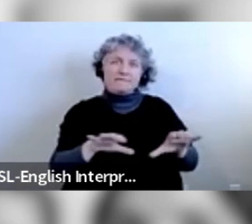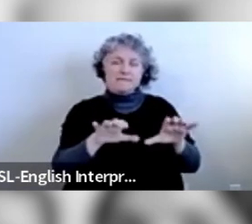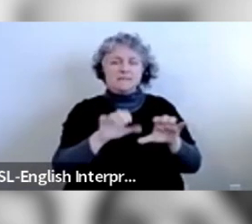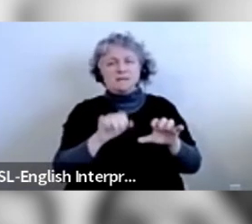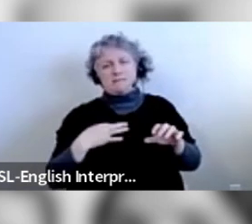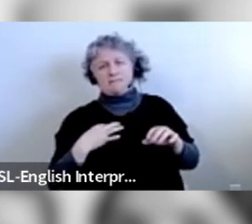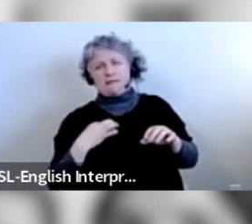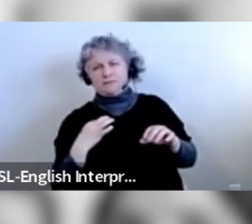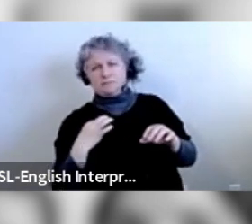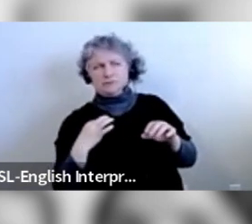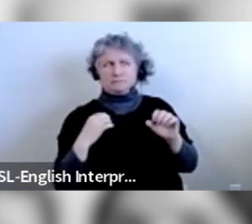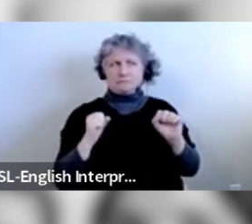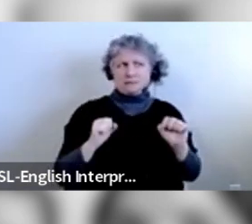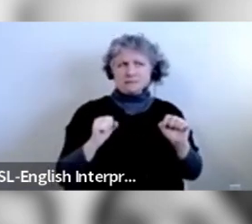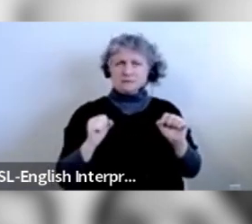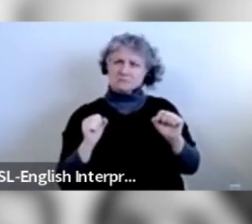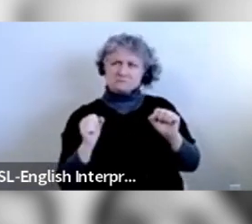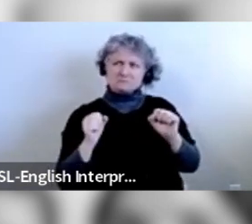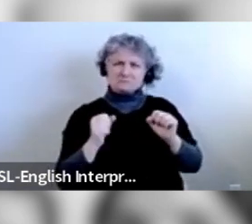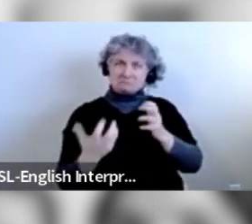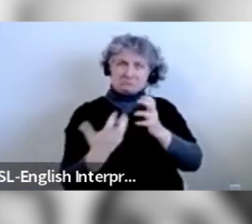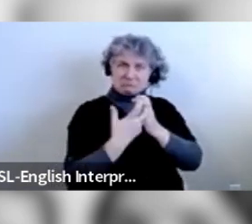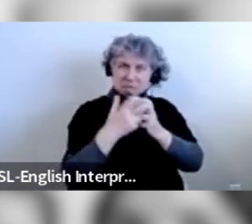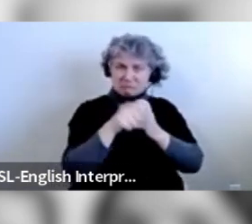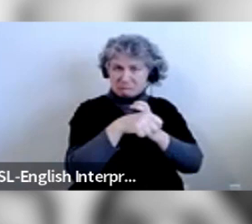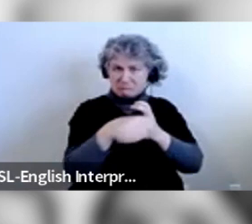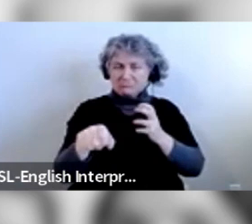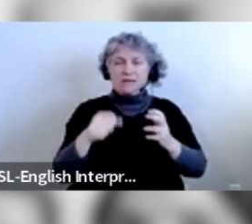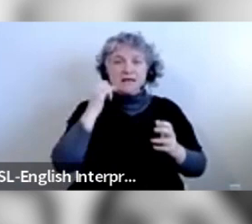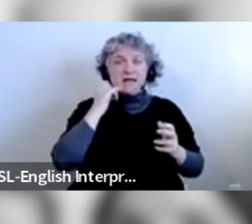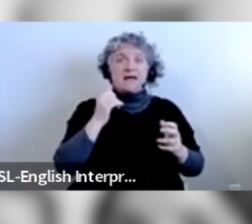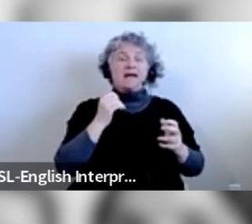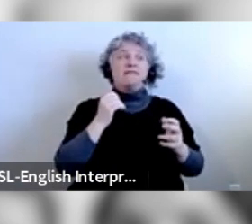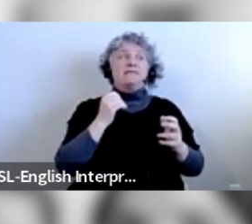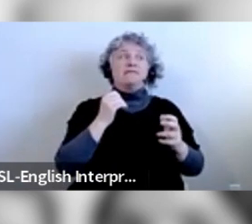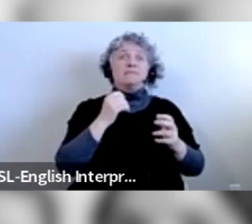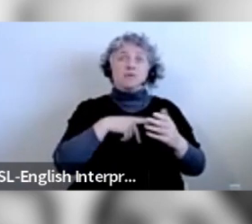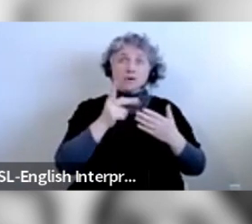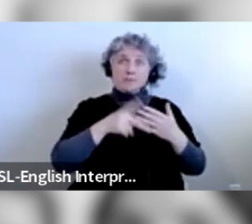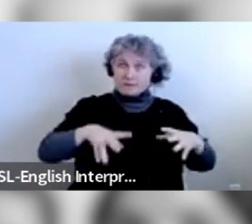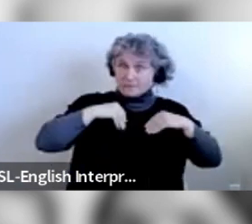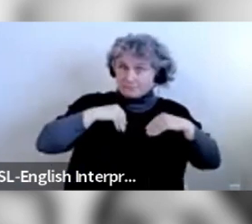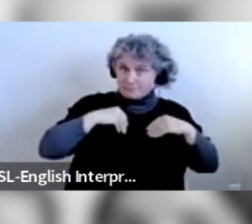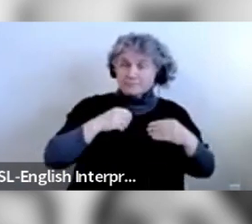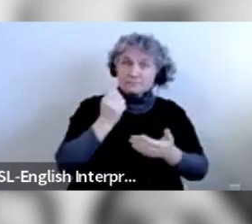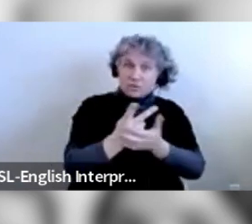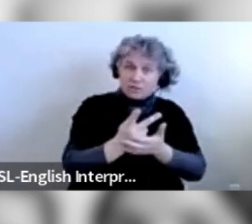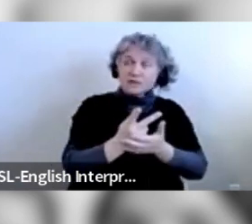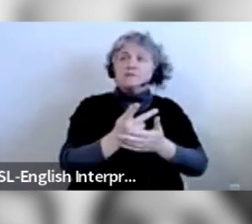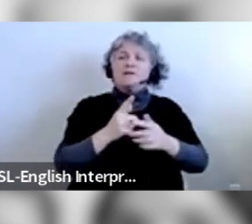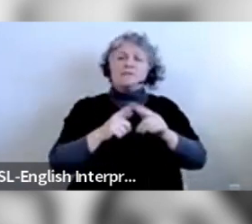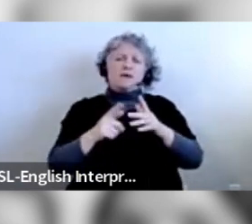ways that we can communicate that and help you work through that if you were accepted to the program. So overall, I'd say yes, if it was part